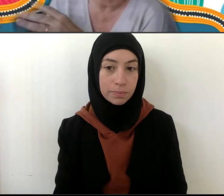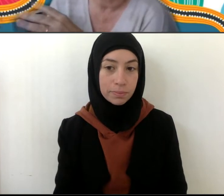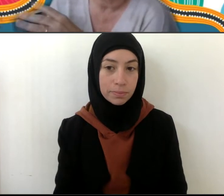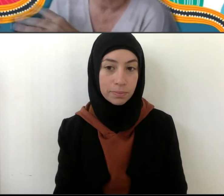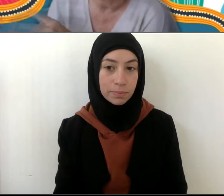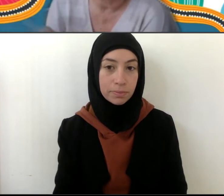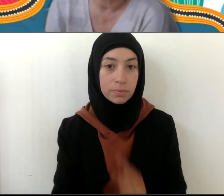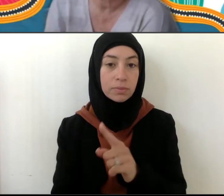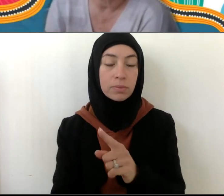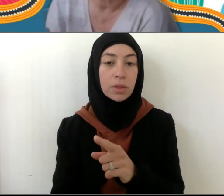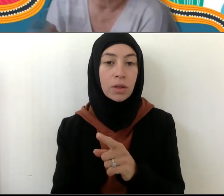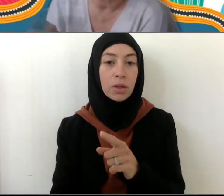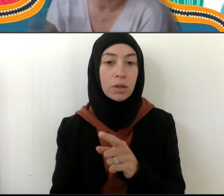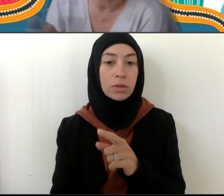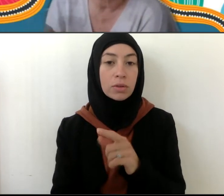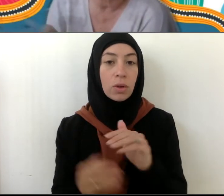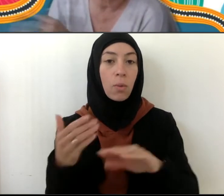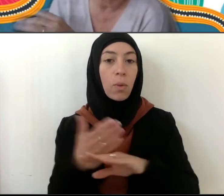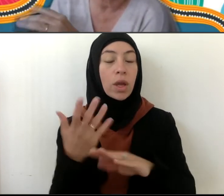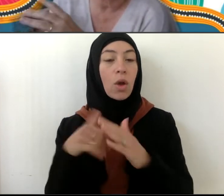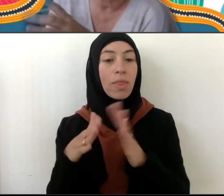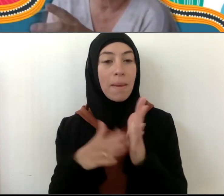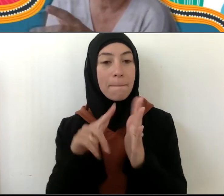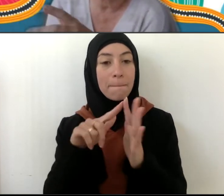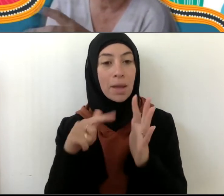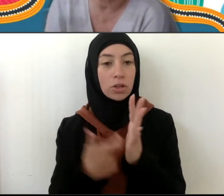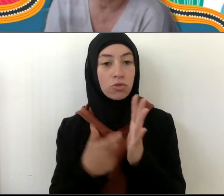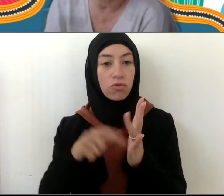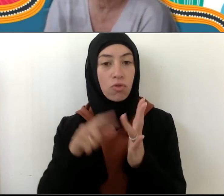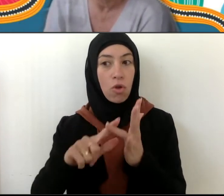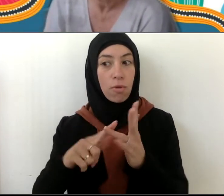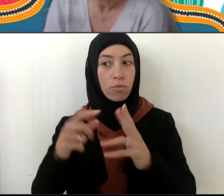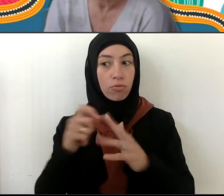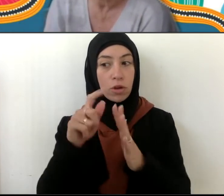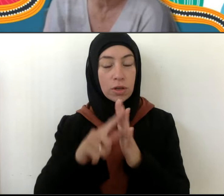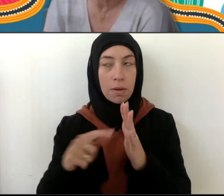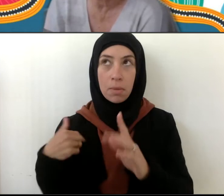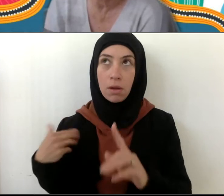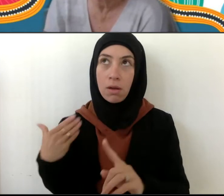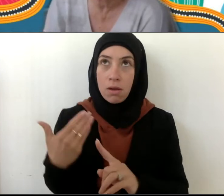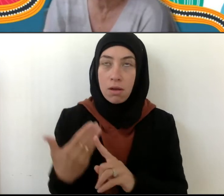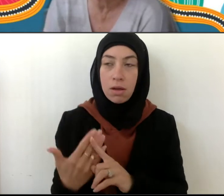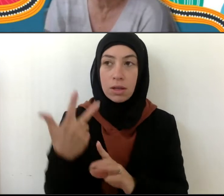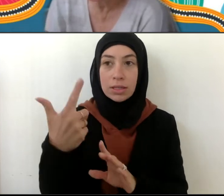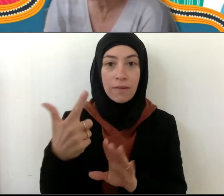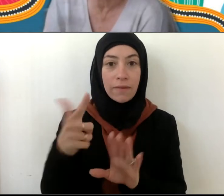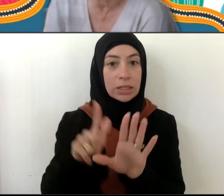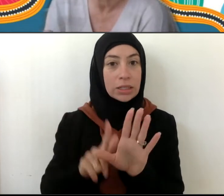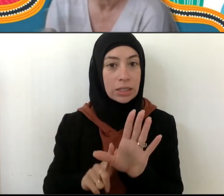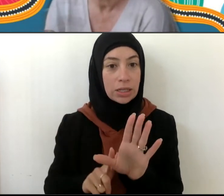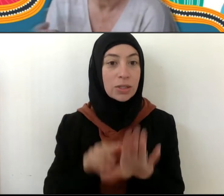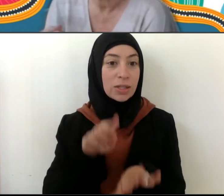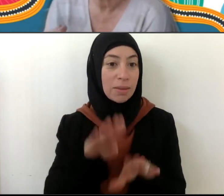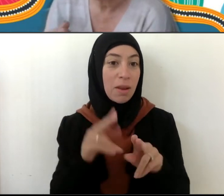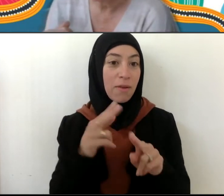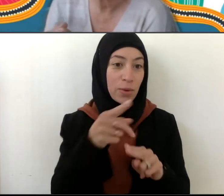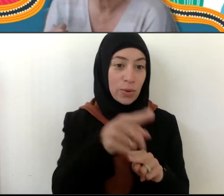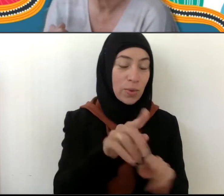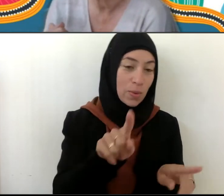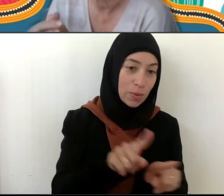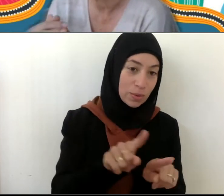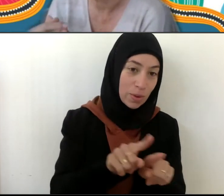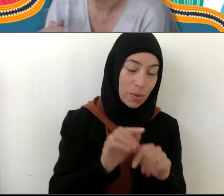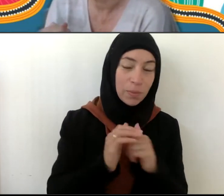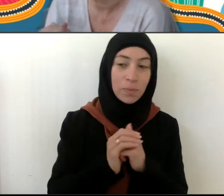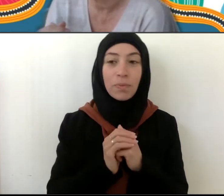Working on the Metro project, because this is my 7th year and this is a similar year for you also, you actually